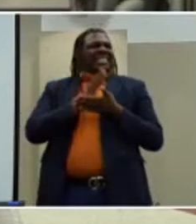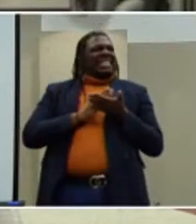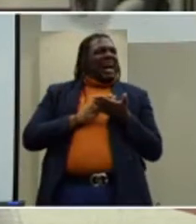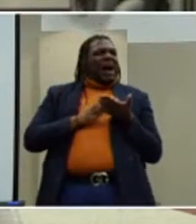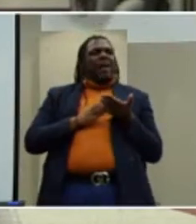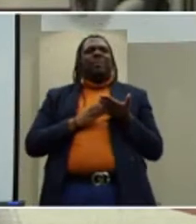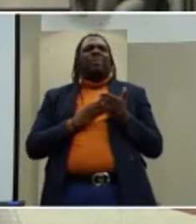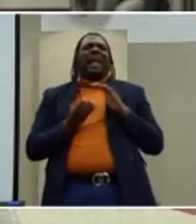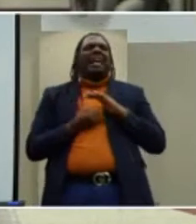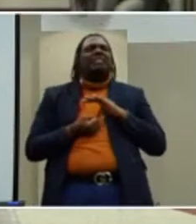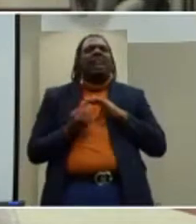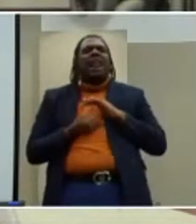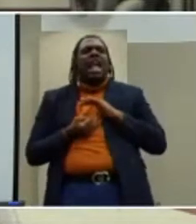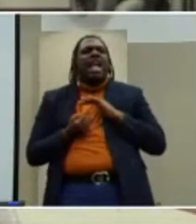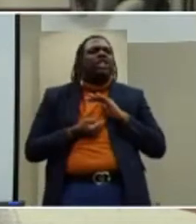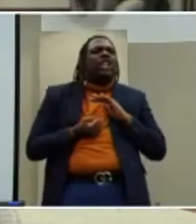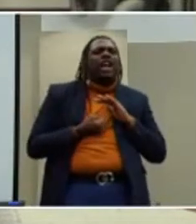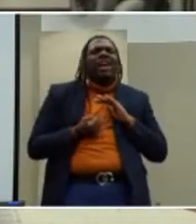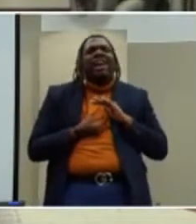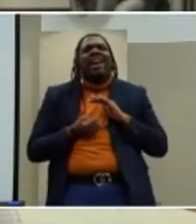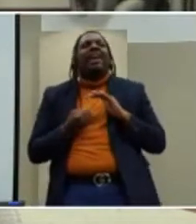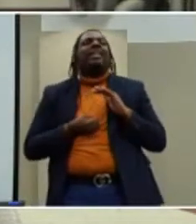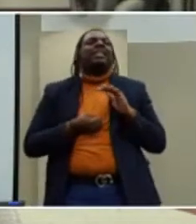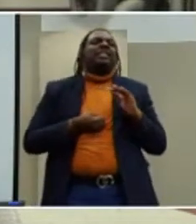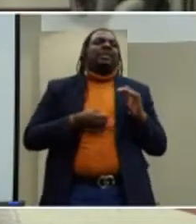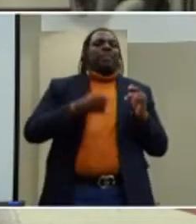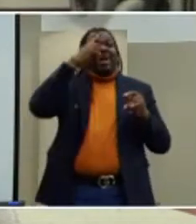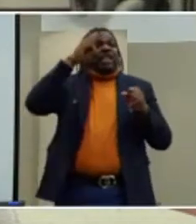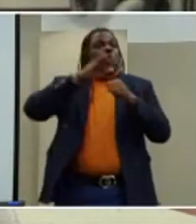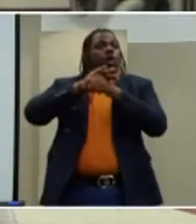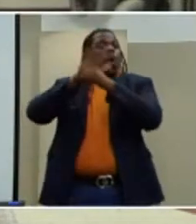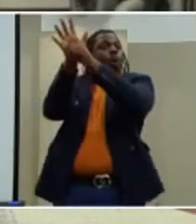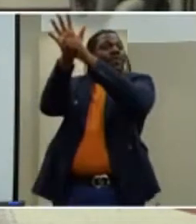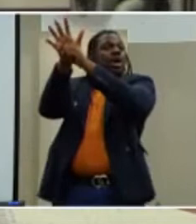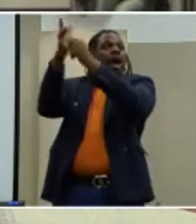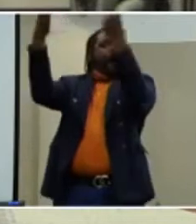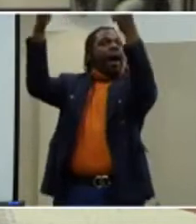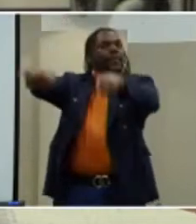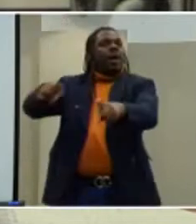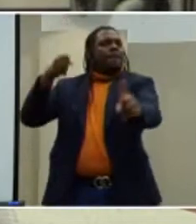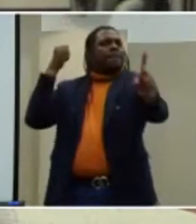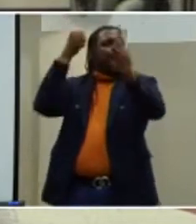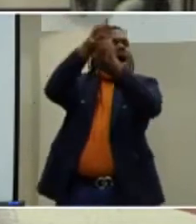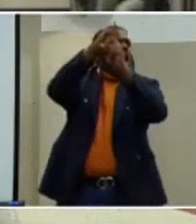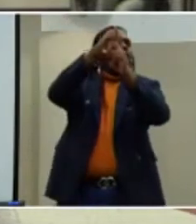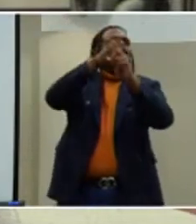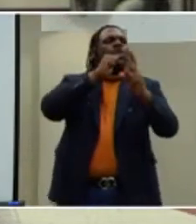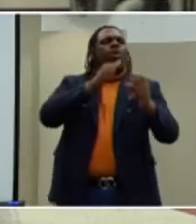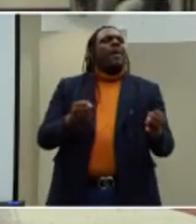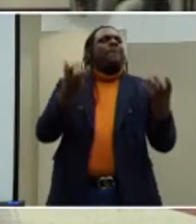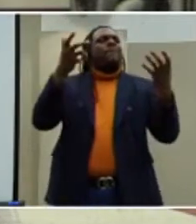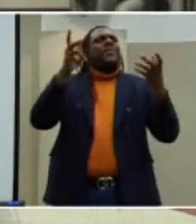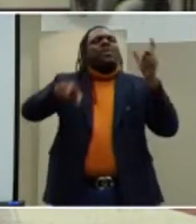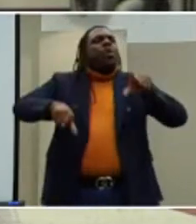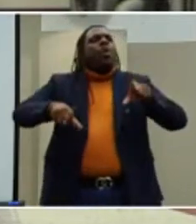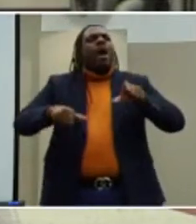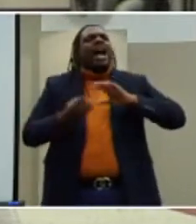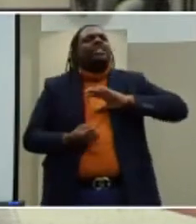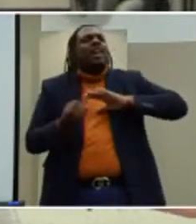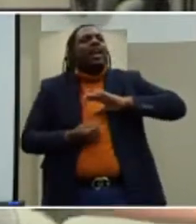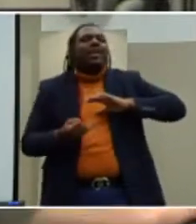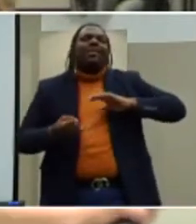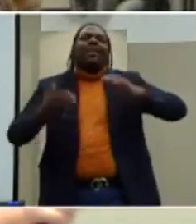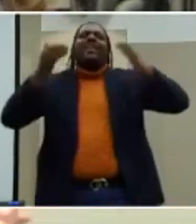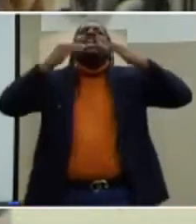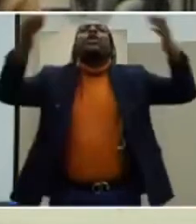are isolated, especially since the COVID epidemic, and we don't want too many people isolated. Thank